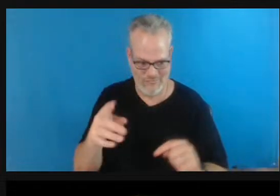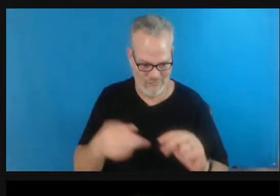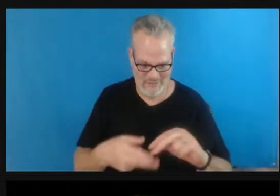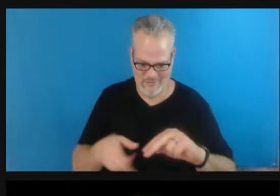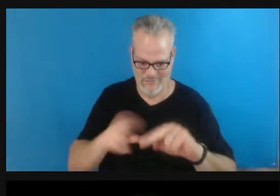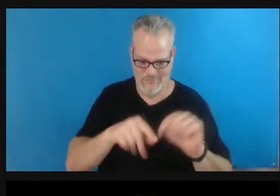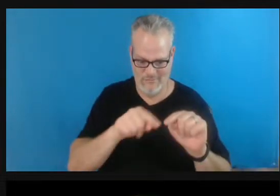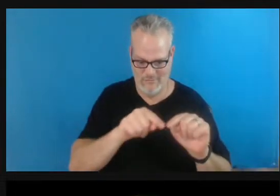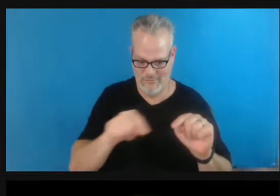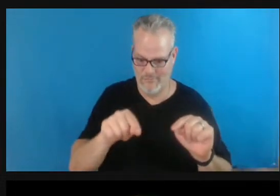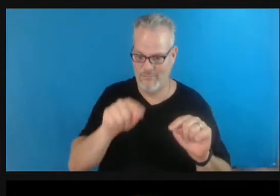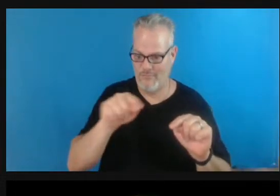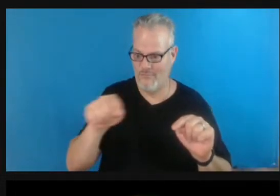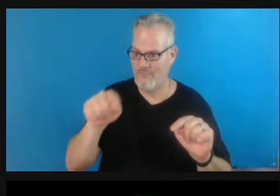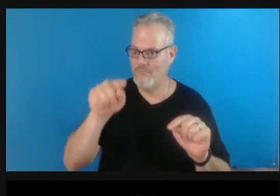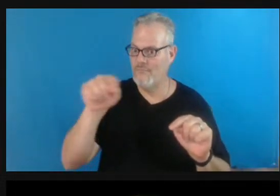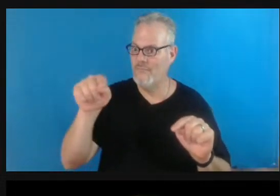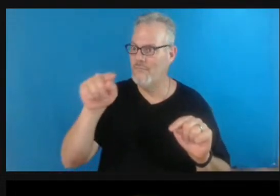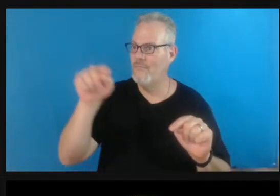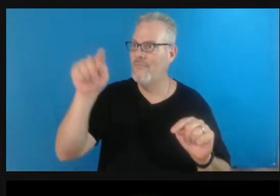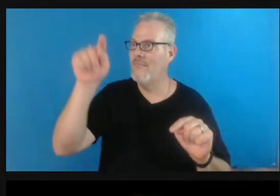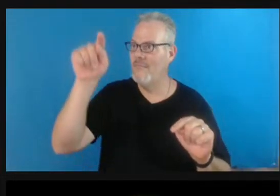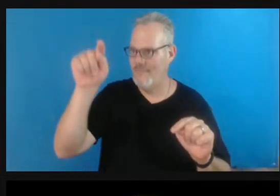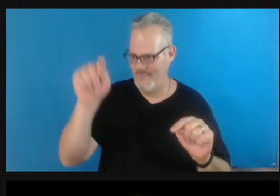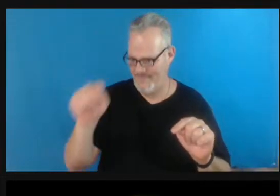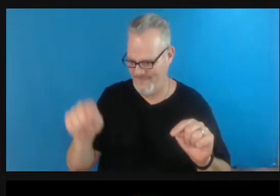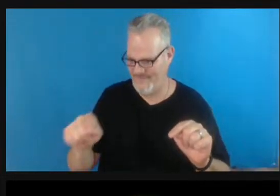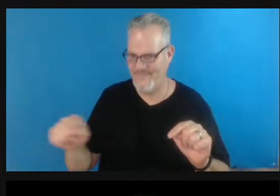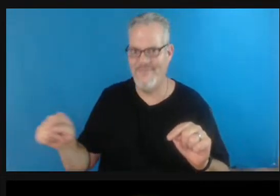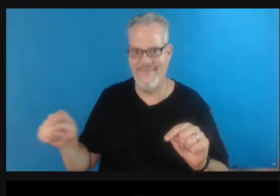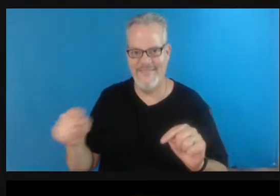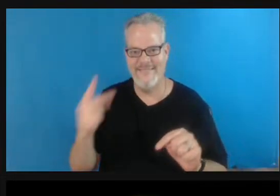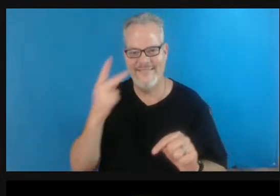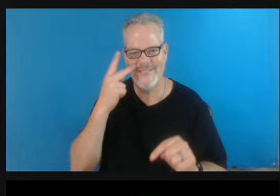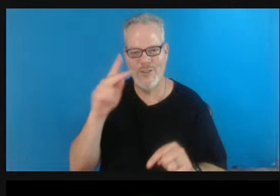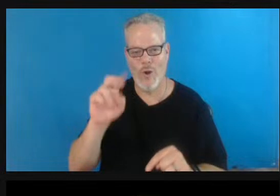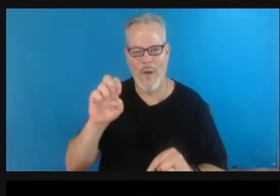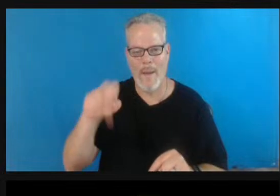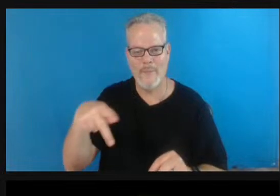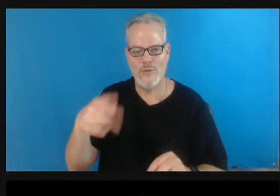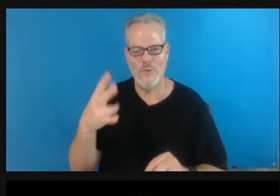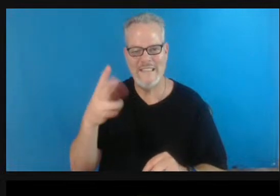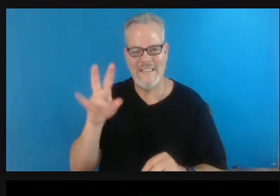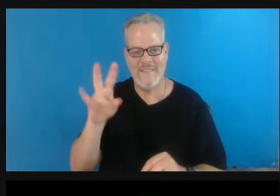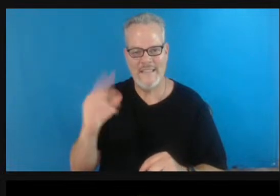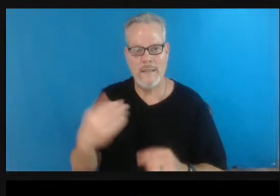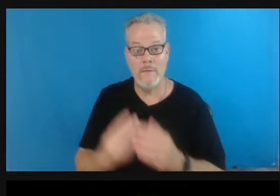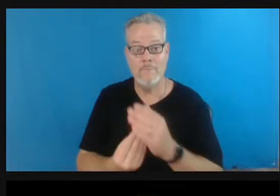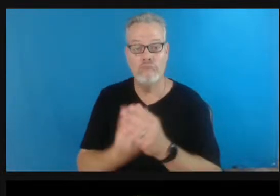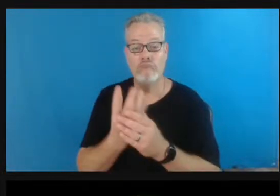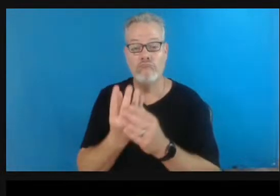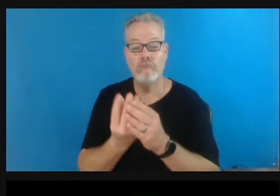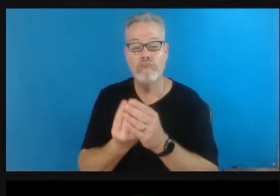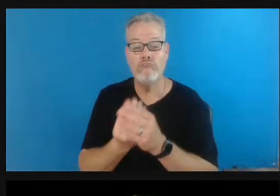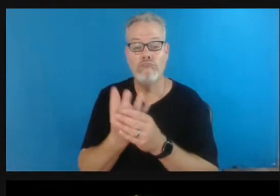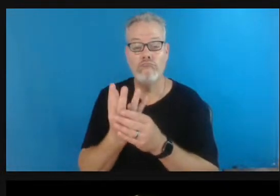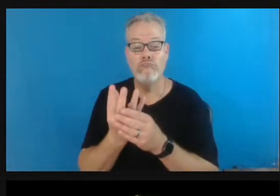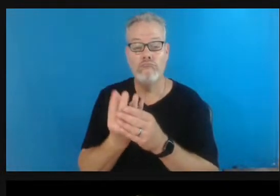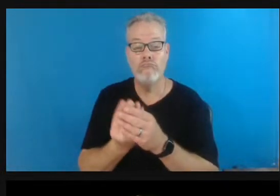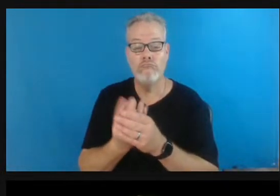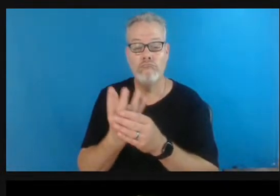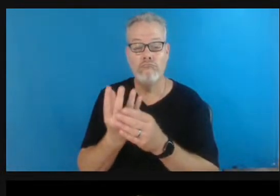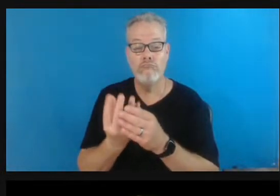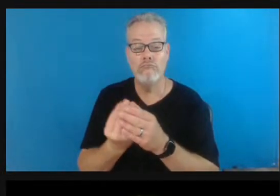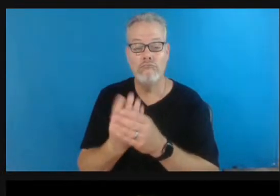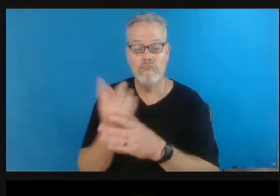until episode 17 was the funny one that had those lowest fountains thus far. And since then, we